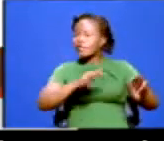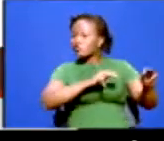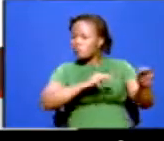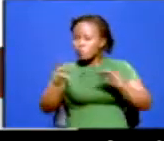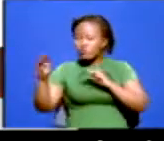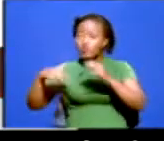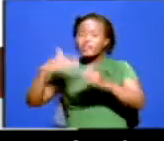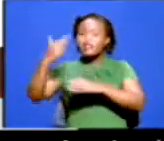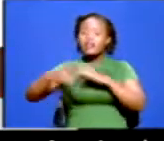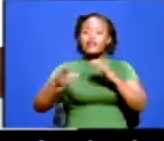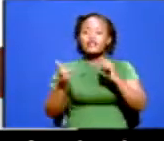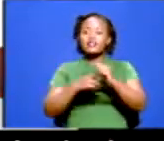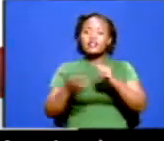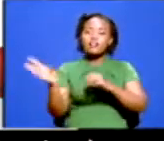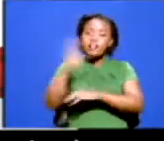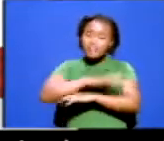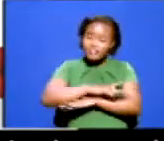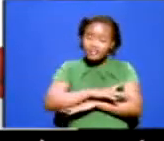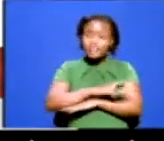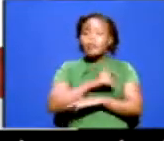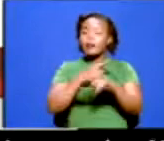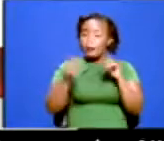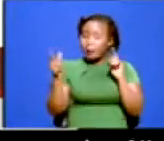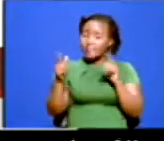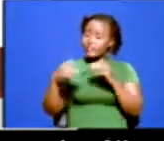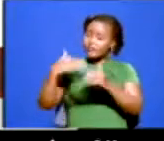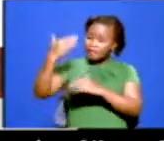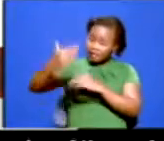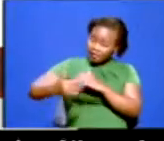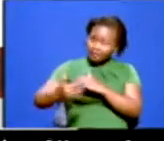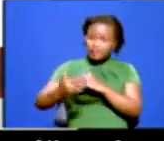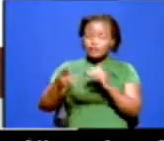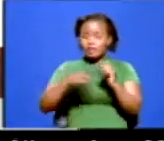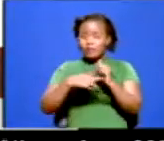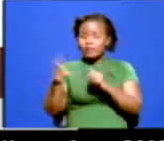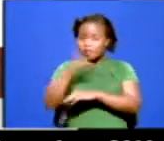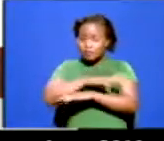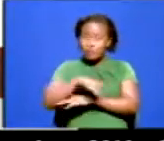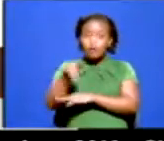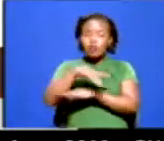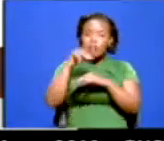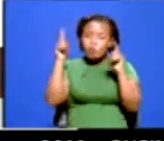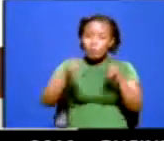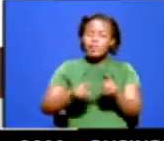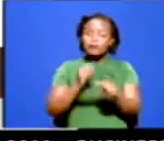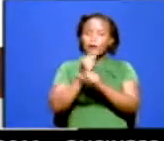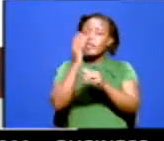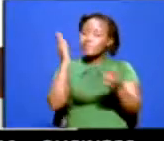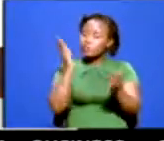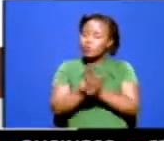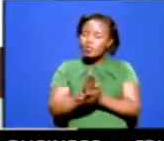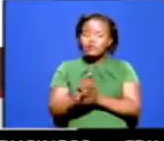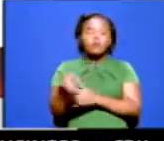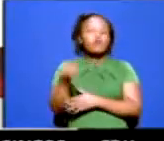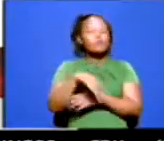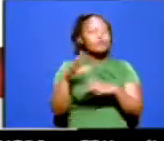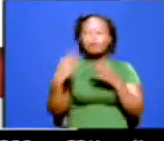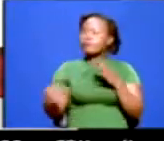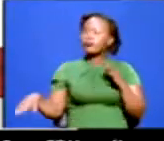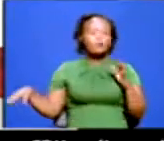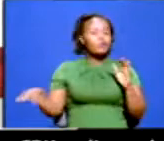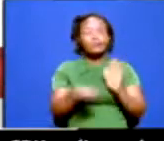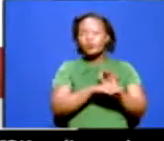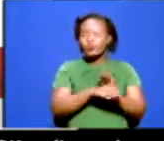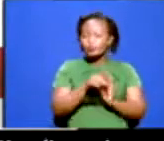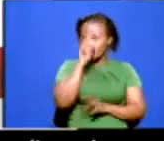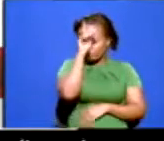But while you are planning to leave within the next 7 days, we are preparing a crack operation. It will be merciless and it will be very